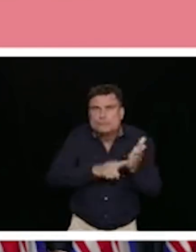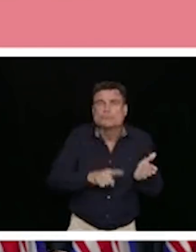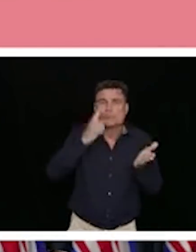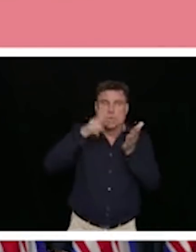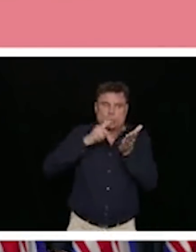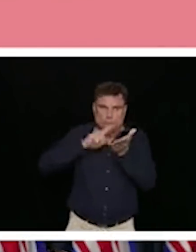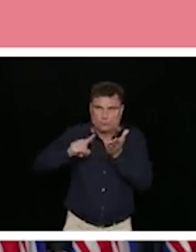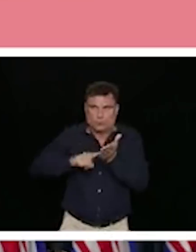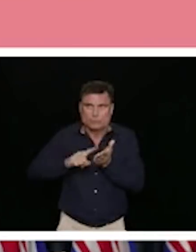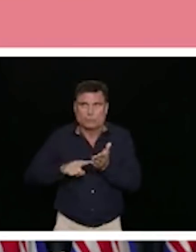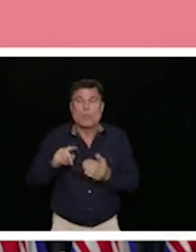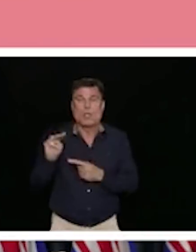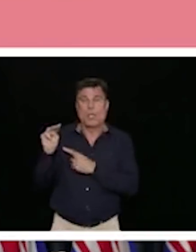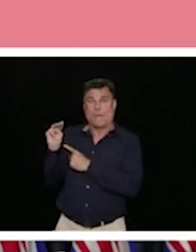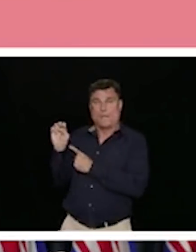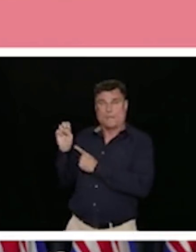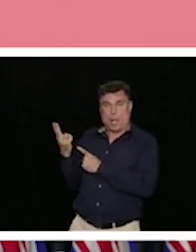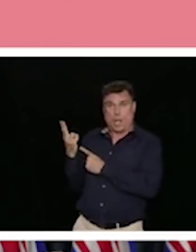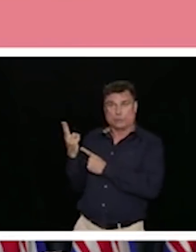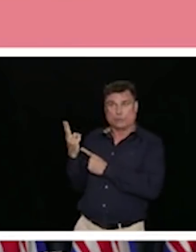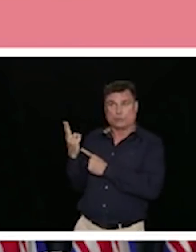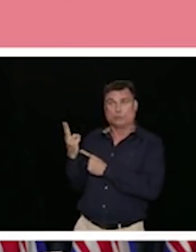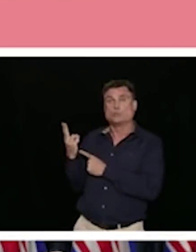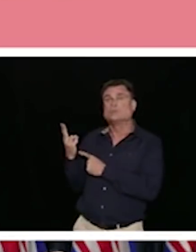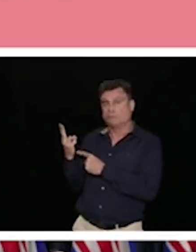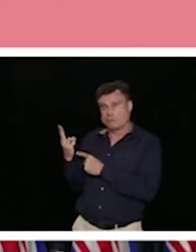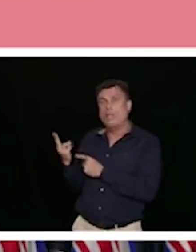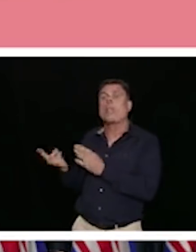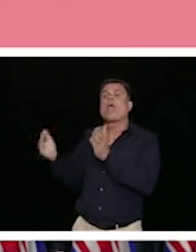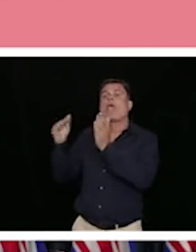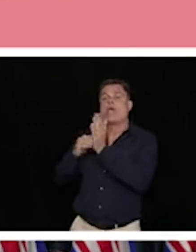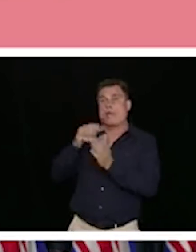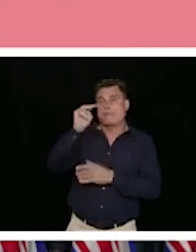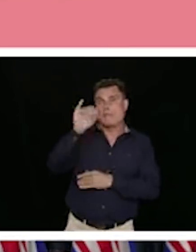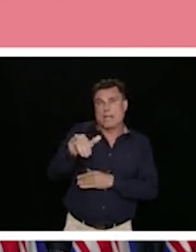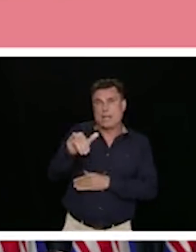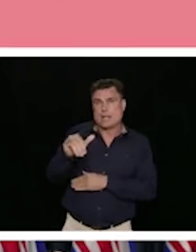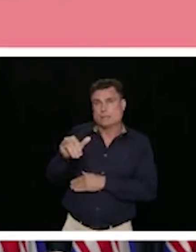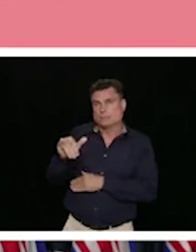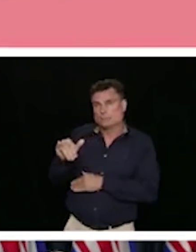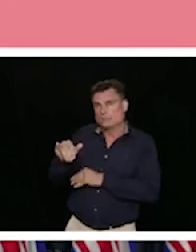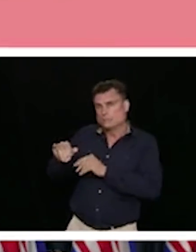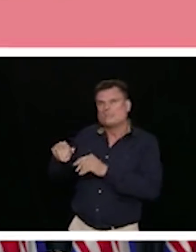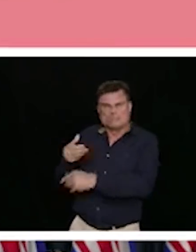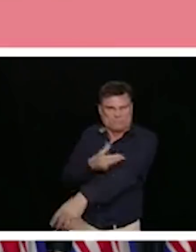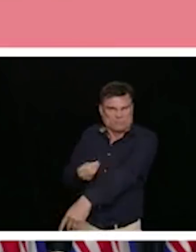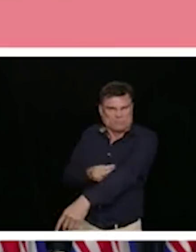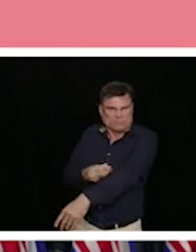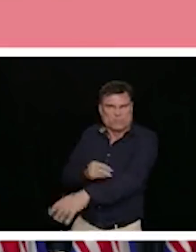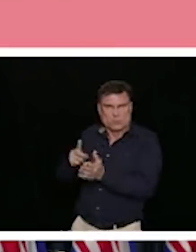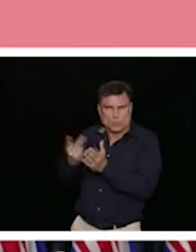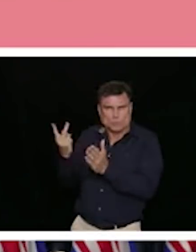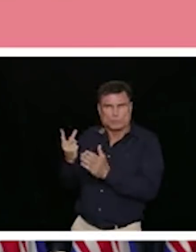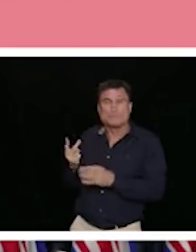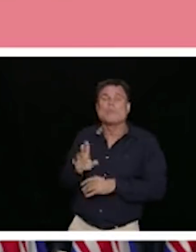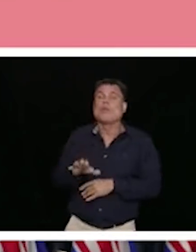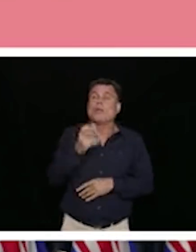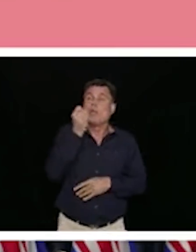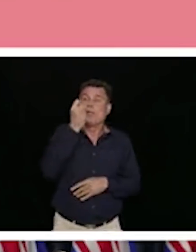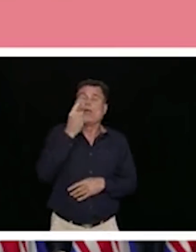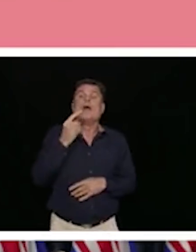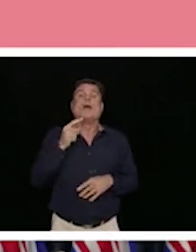well, Life Labs has been involved in this project. This was the first report of its kind released here in Canada and gives us a sense of